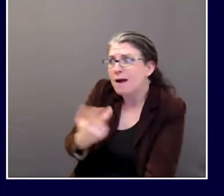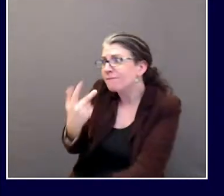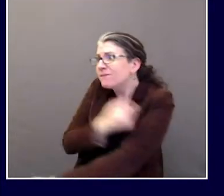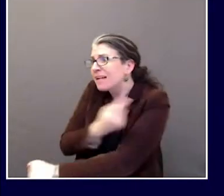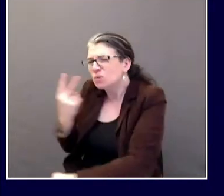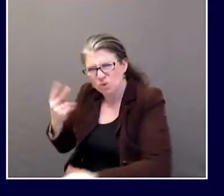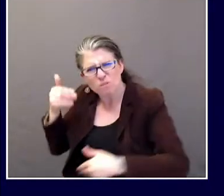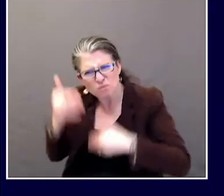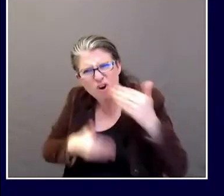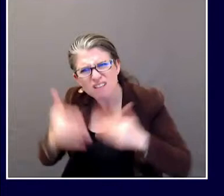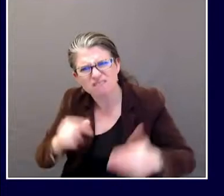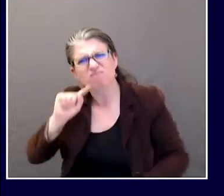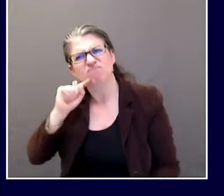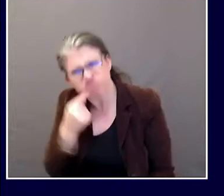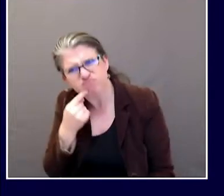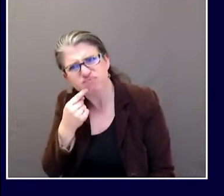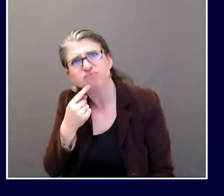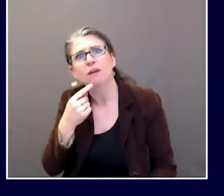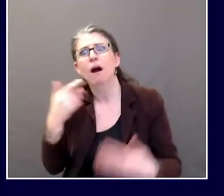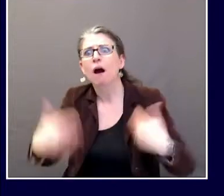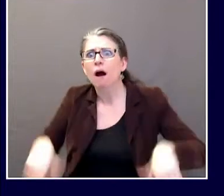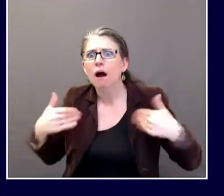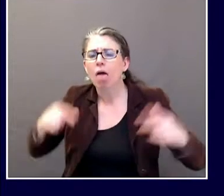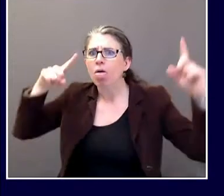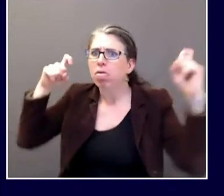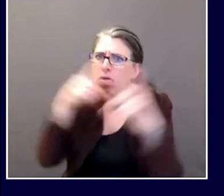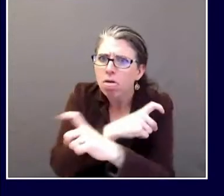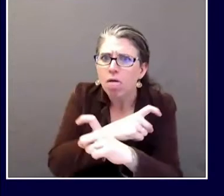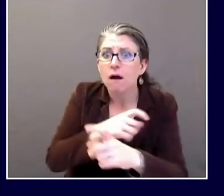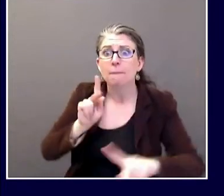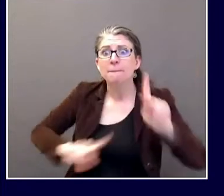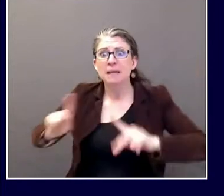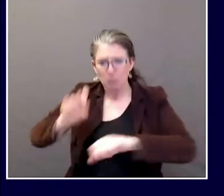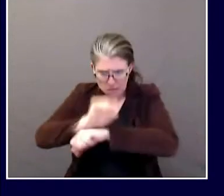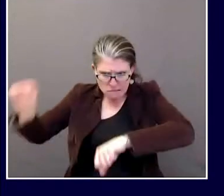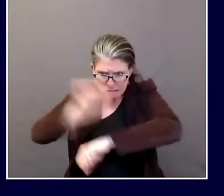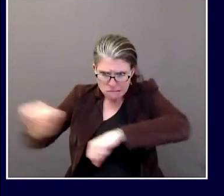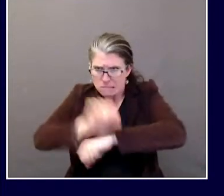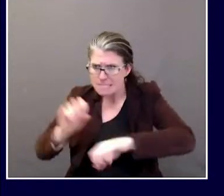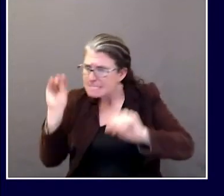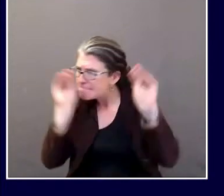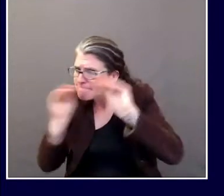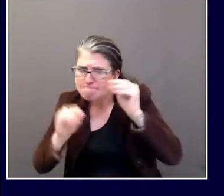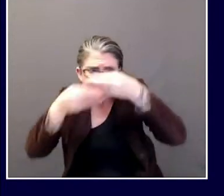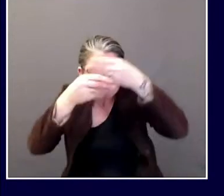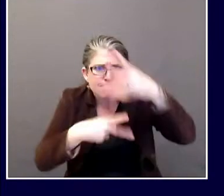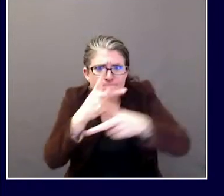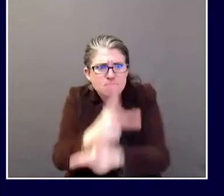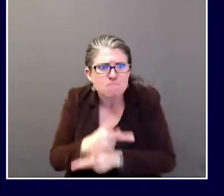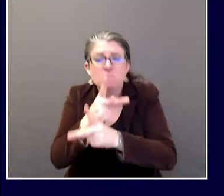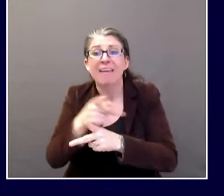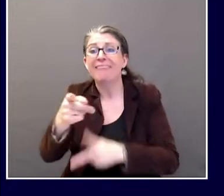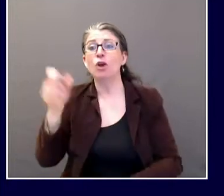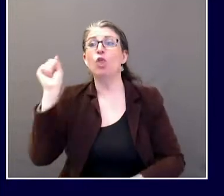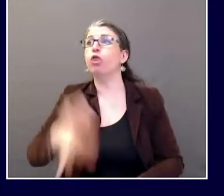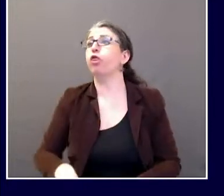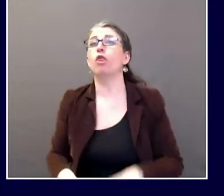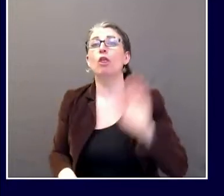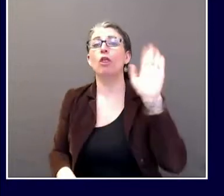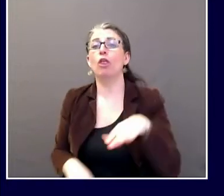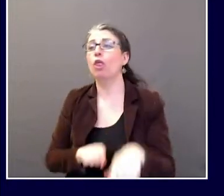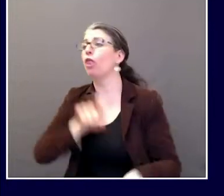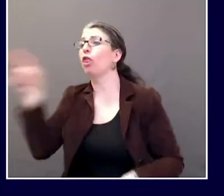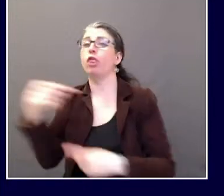multiple lists could cause this sort of mismatch between supply and demand, because one of the things that we look at